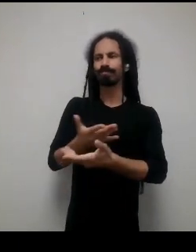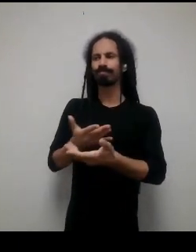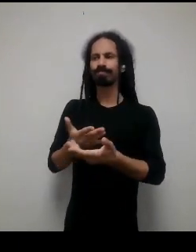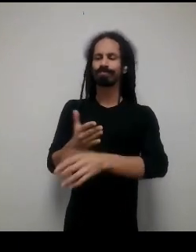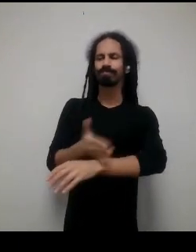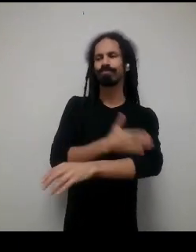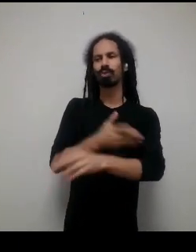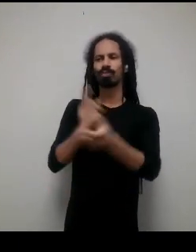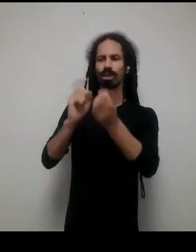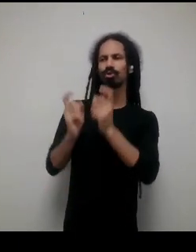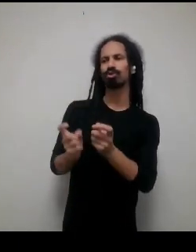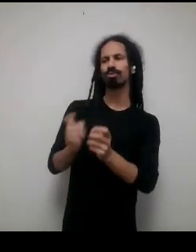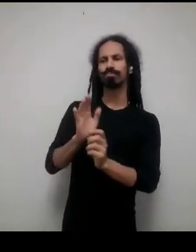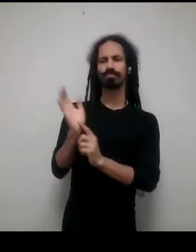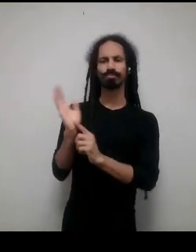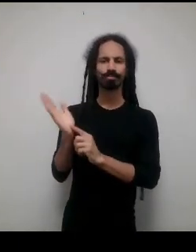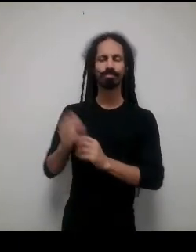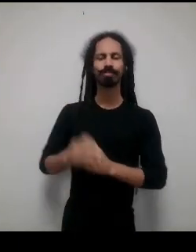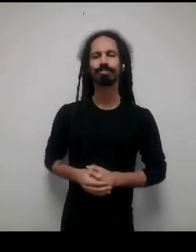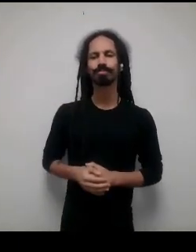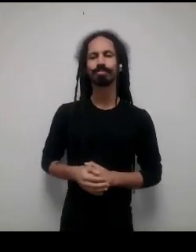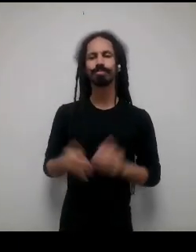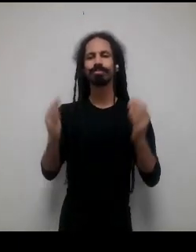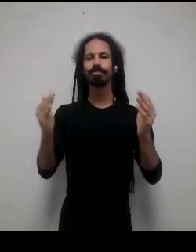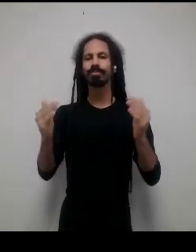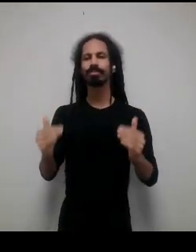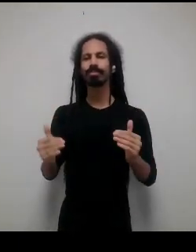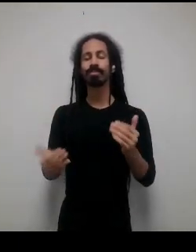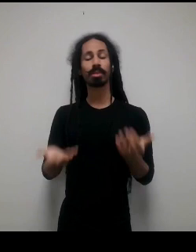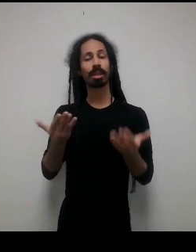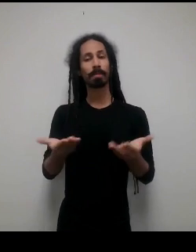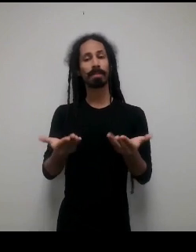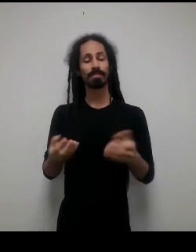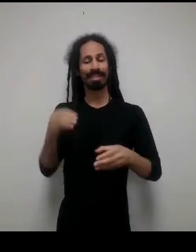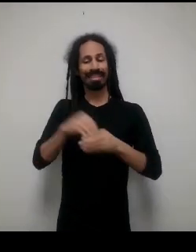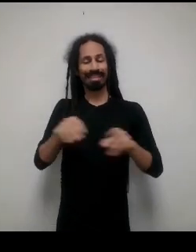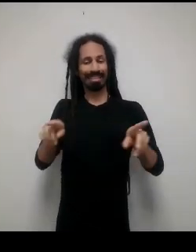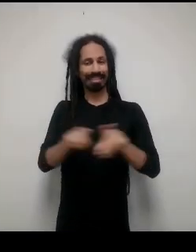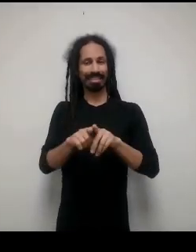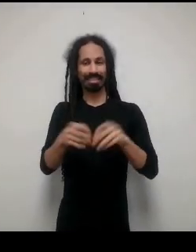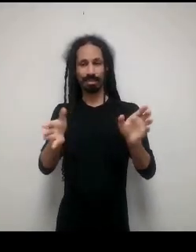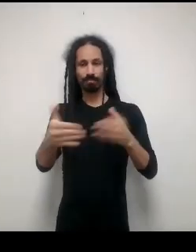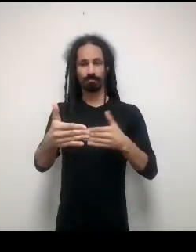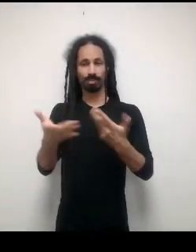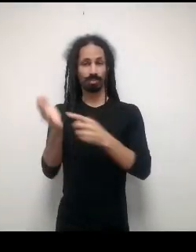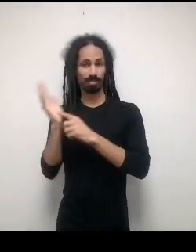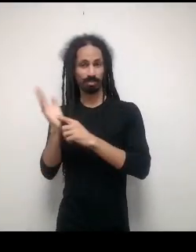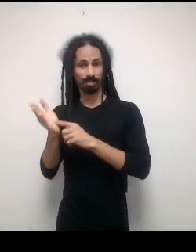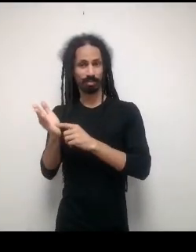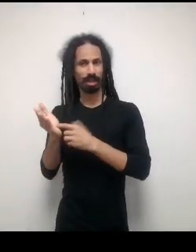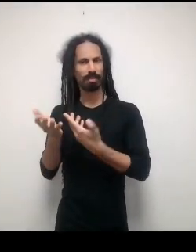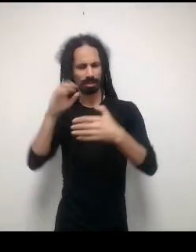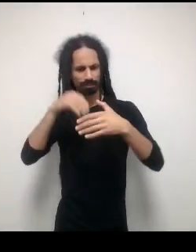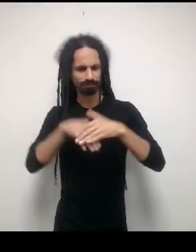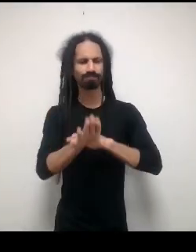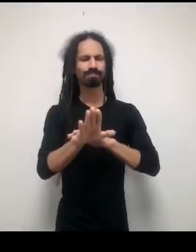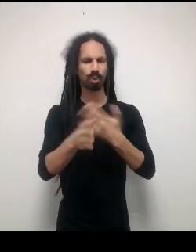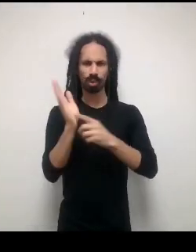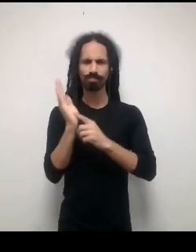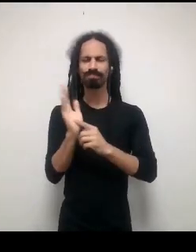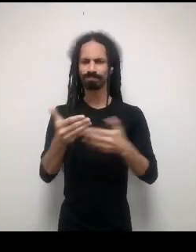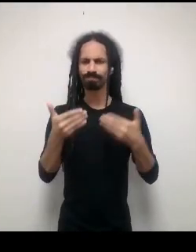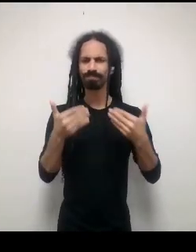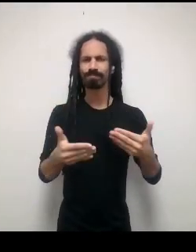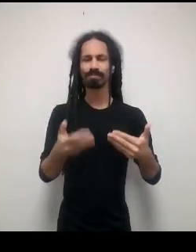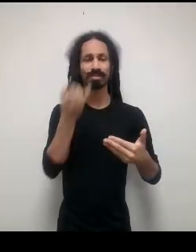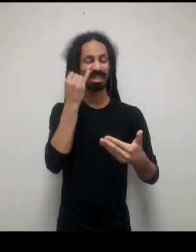presentation. You may want to try practicing in the room where you will give the presentation, especially if you feel quite nervous when you're up in front of a classroom.